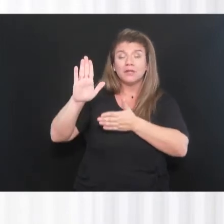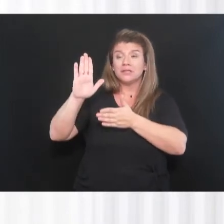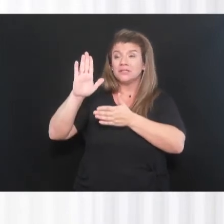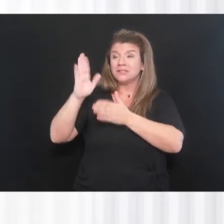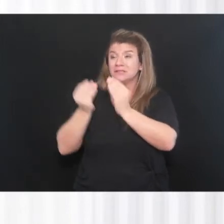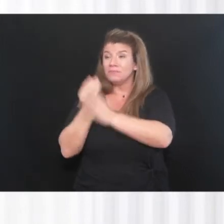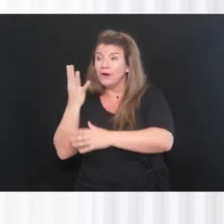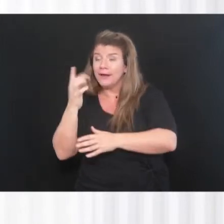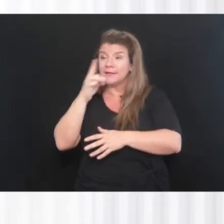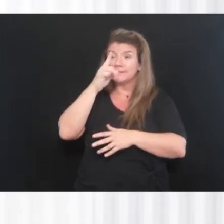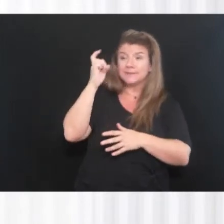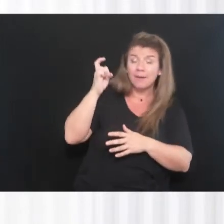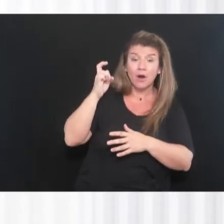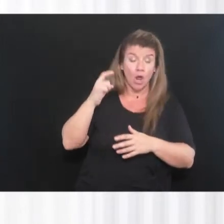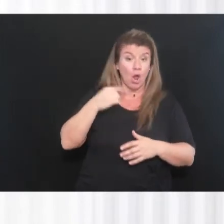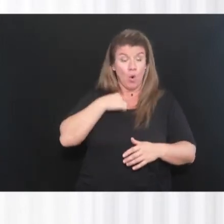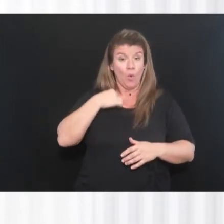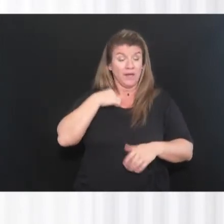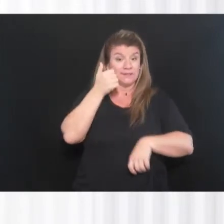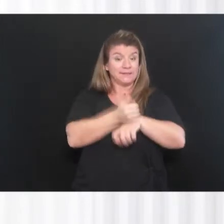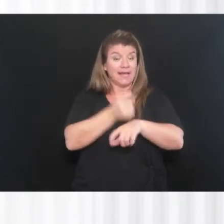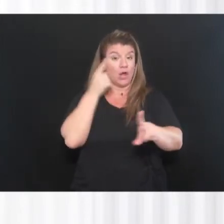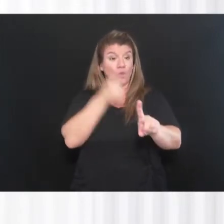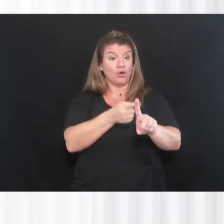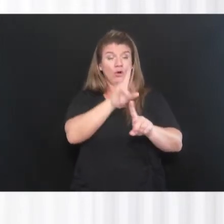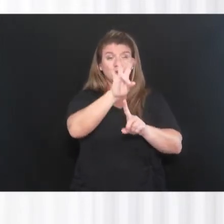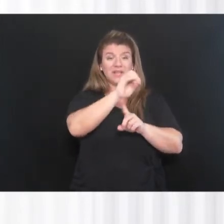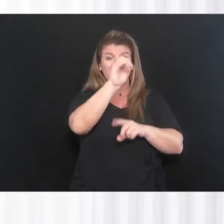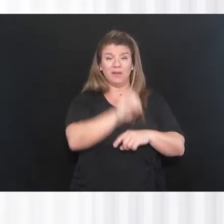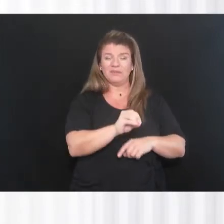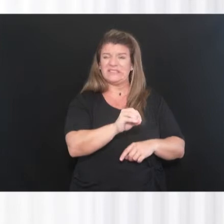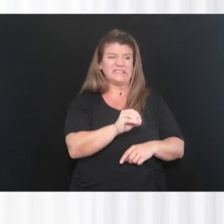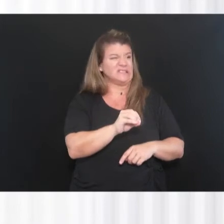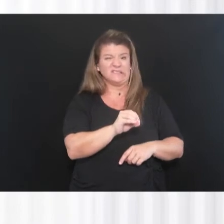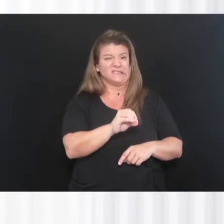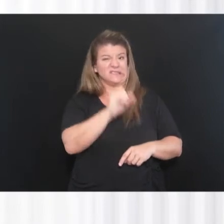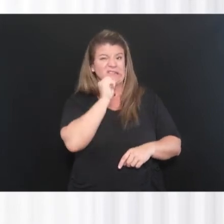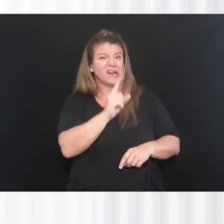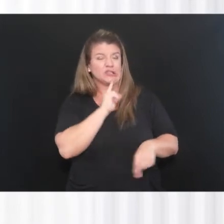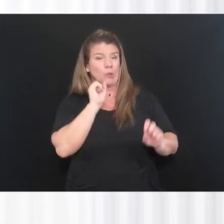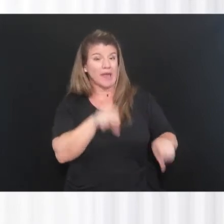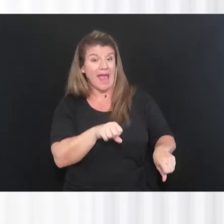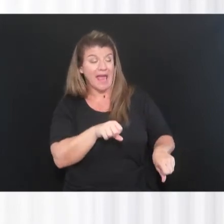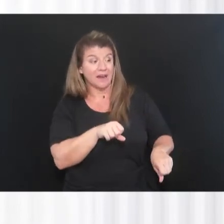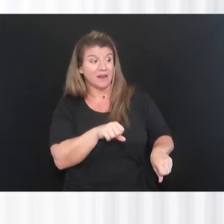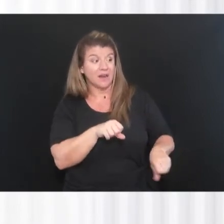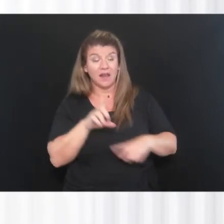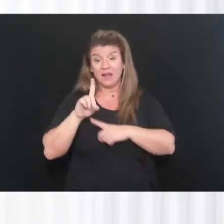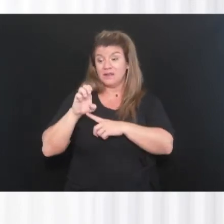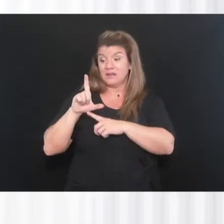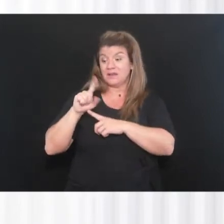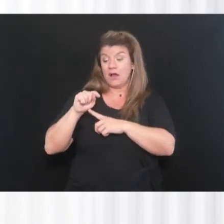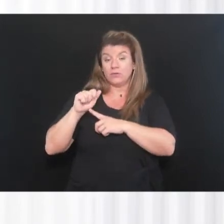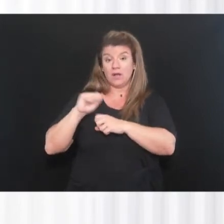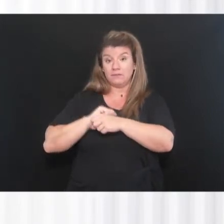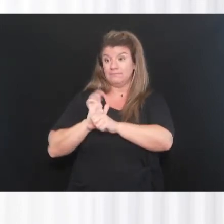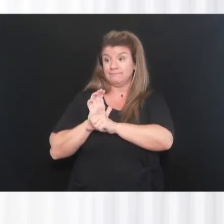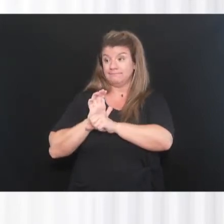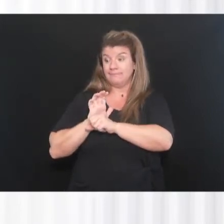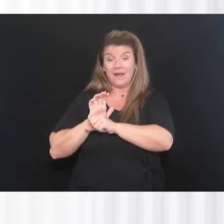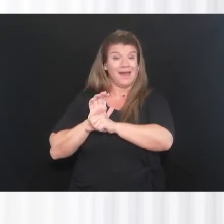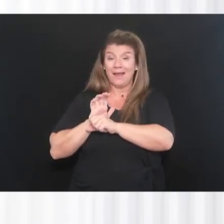some goals. Initially, we wanted to get to 70%, and folks didn't think we would get there. Then when Delta came along, we said, well, we need to